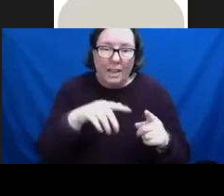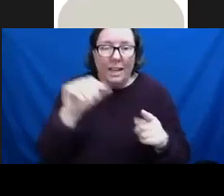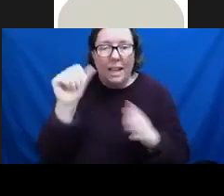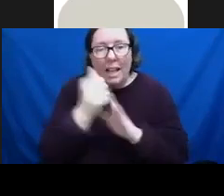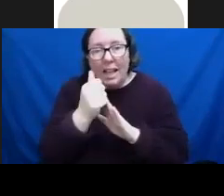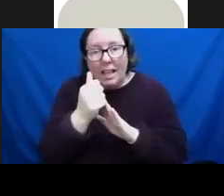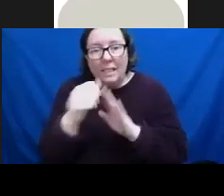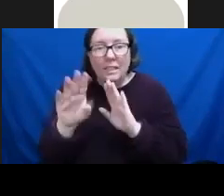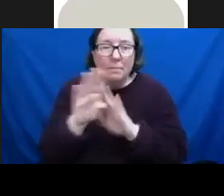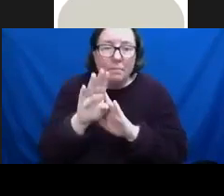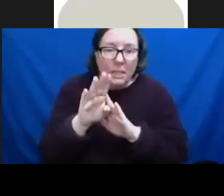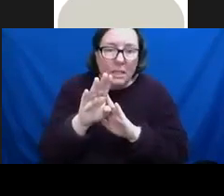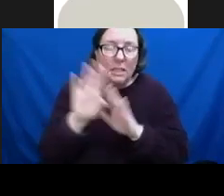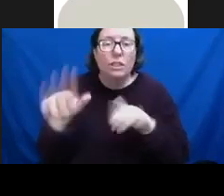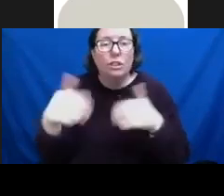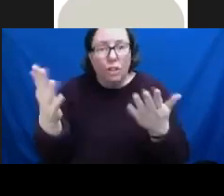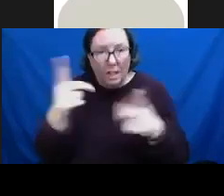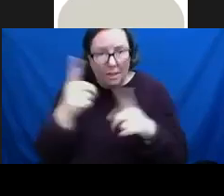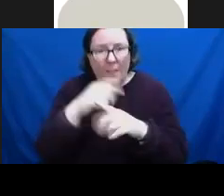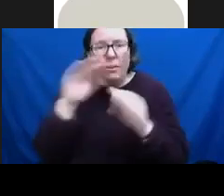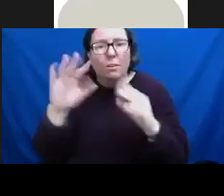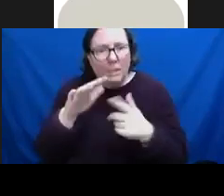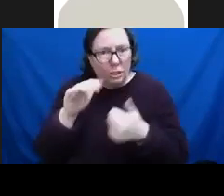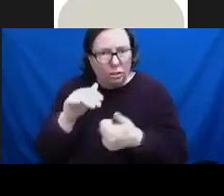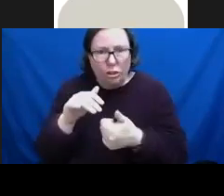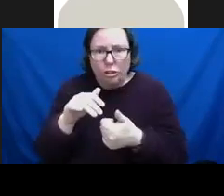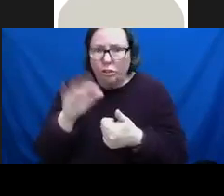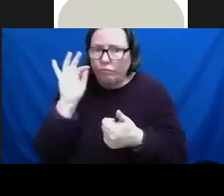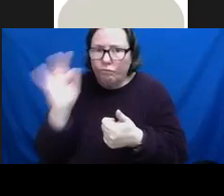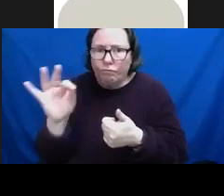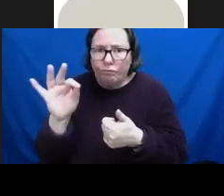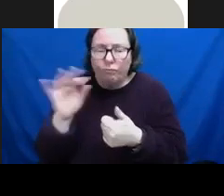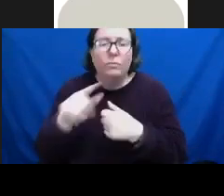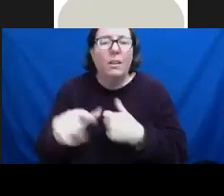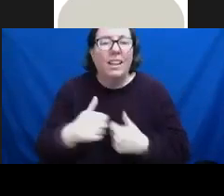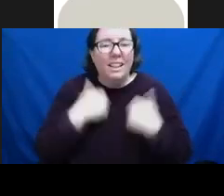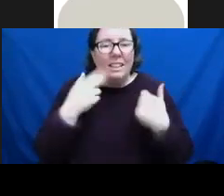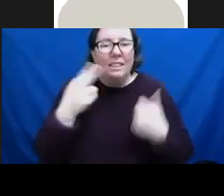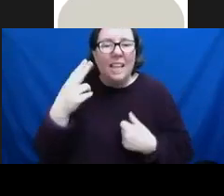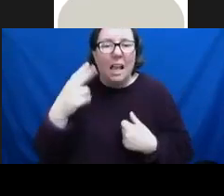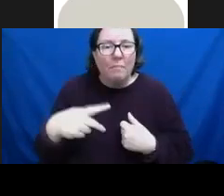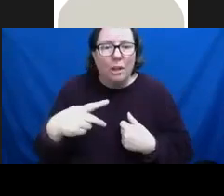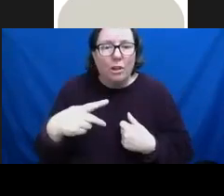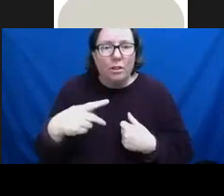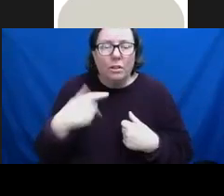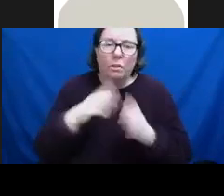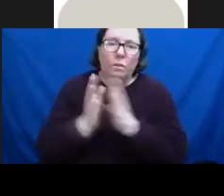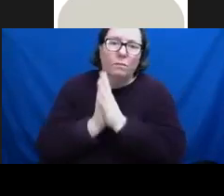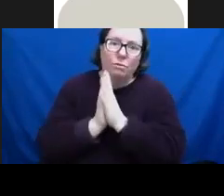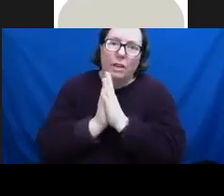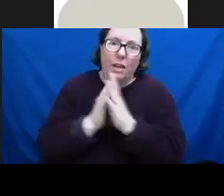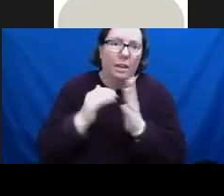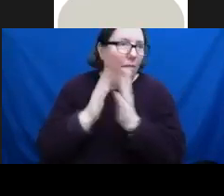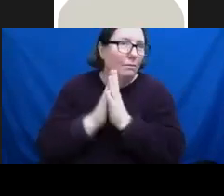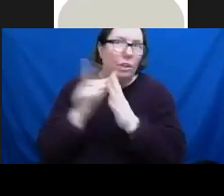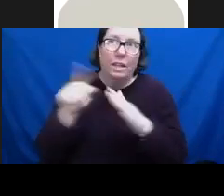B's, recommended by his teacher. He lives in Hyde Park. We are just praying. I am praying that